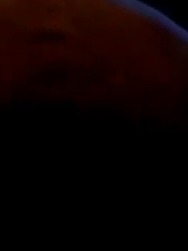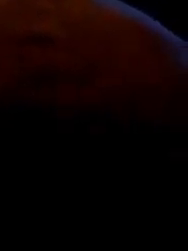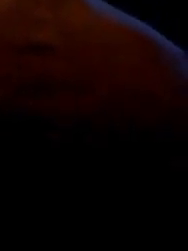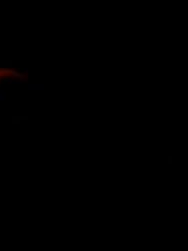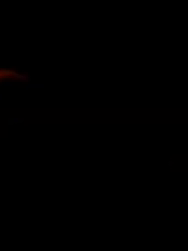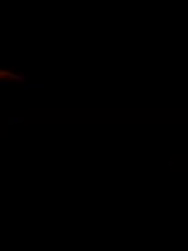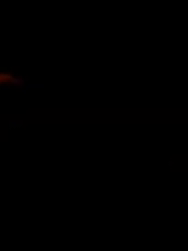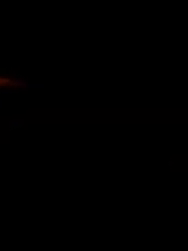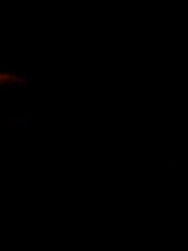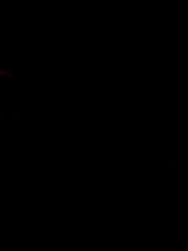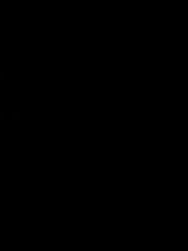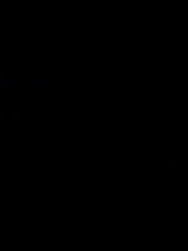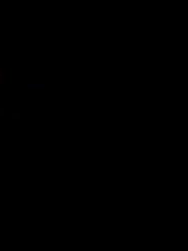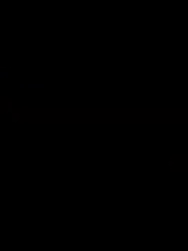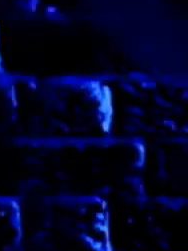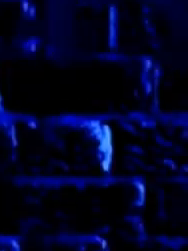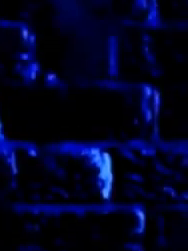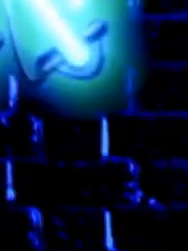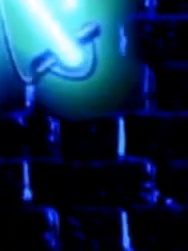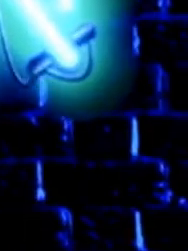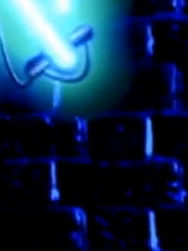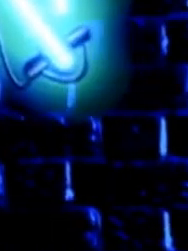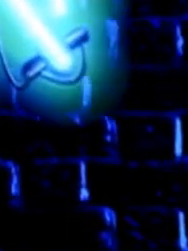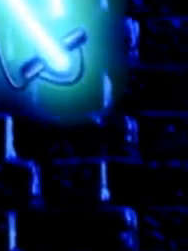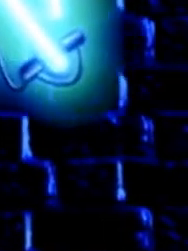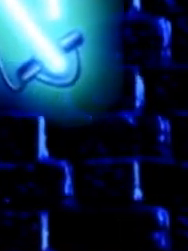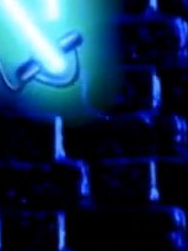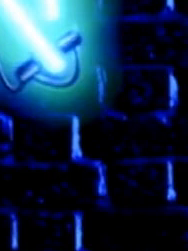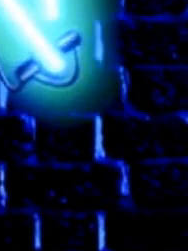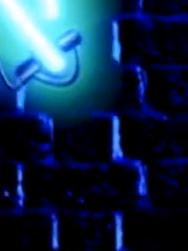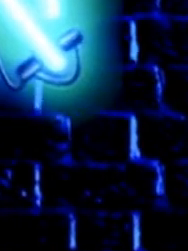Lengelo sesikhuluma ngayo la ubani when